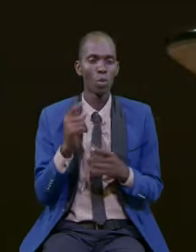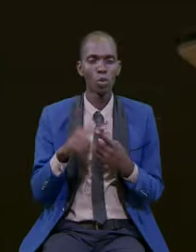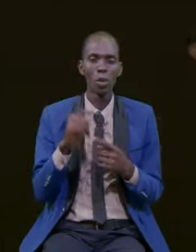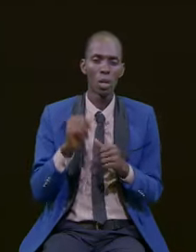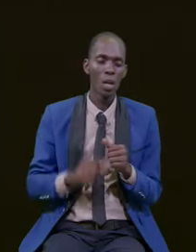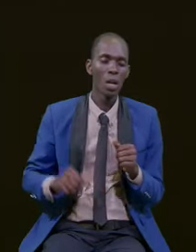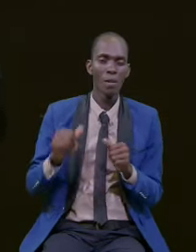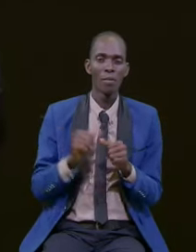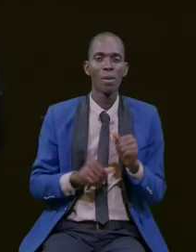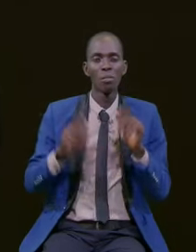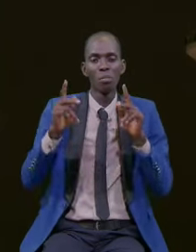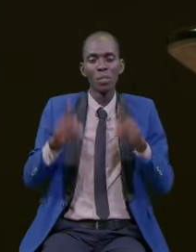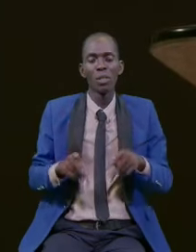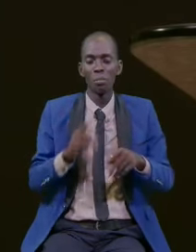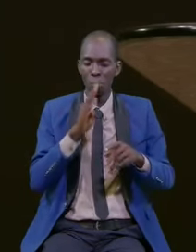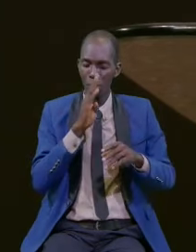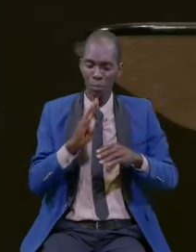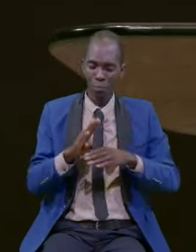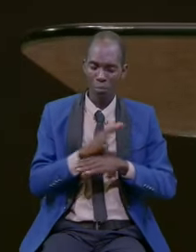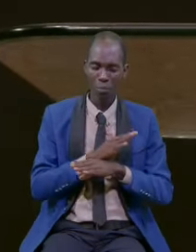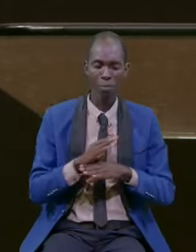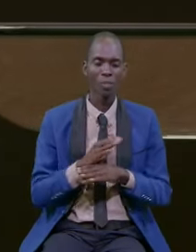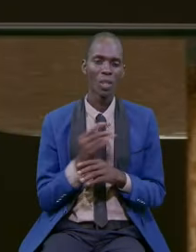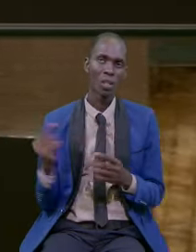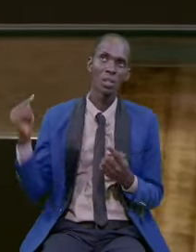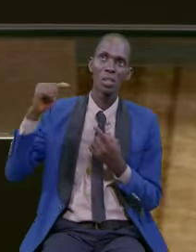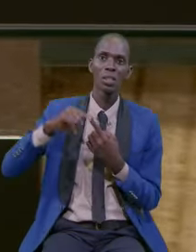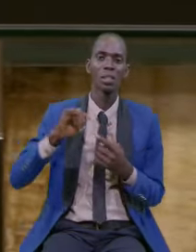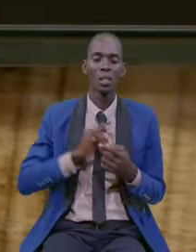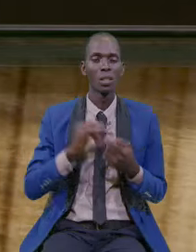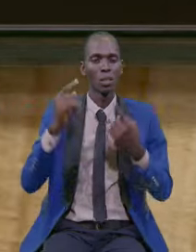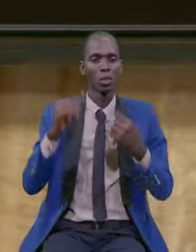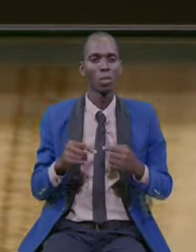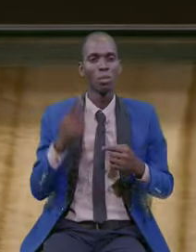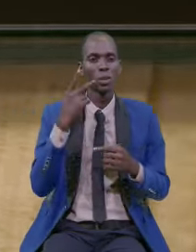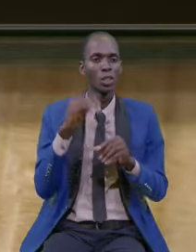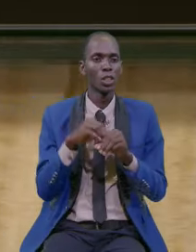till I come. In Hebrews chapter 13,